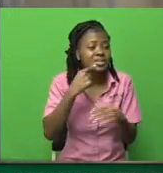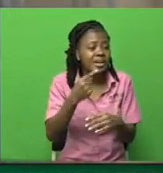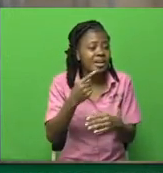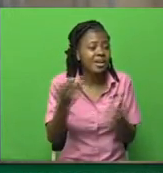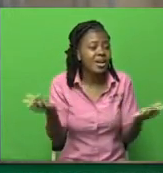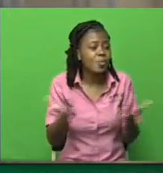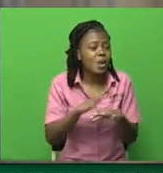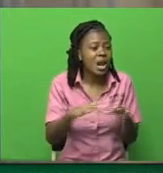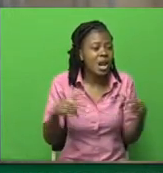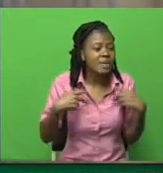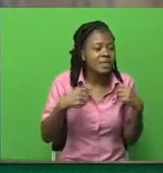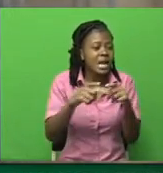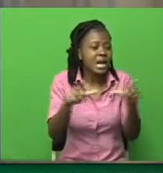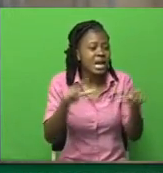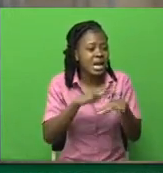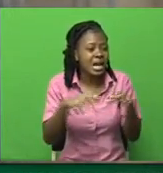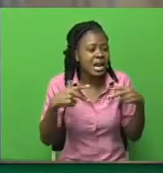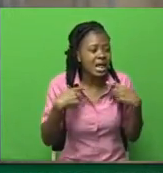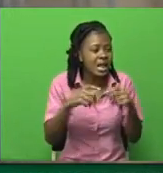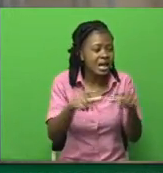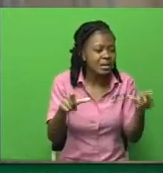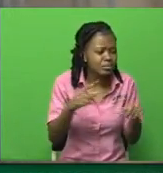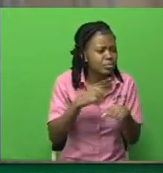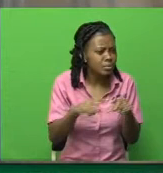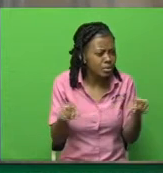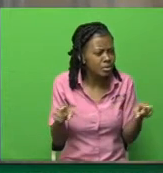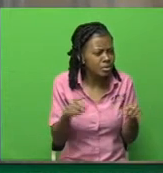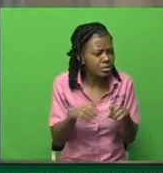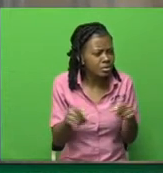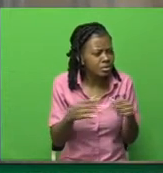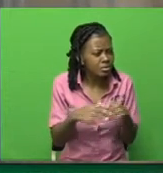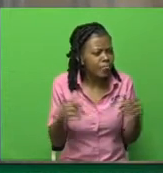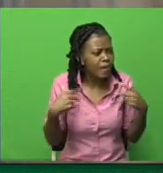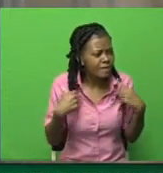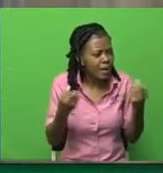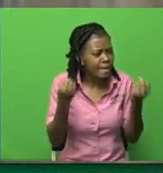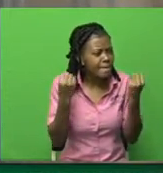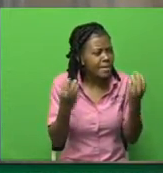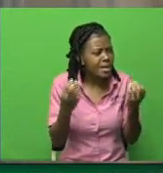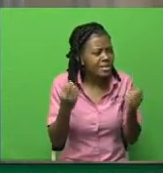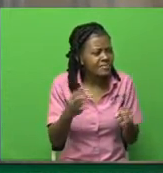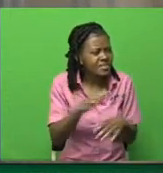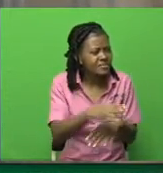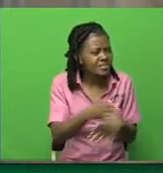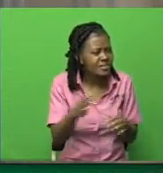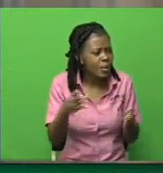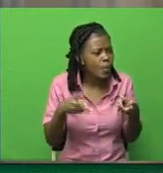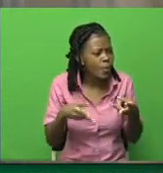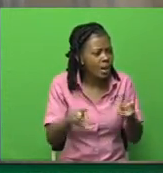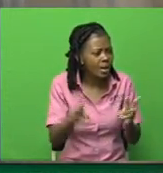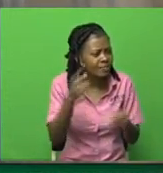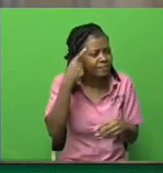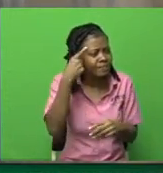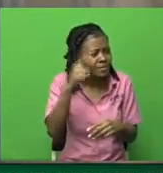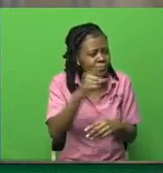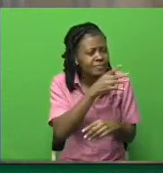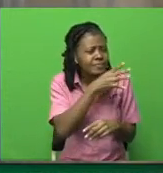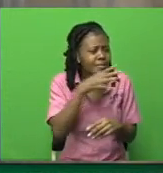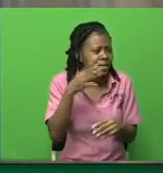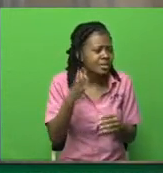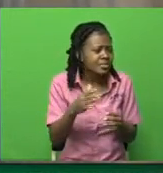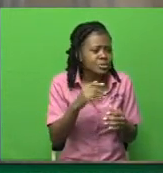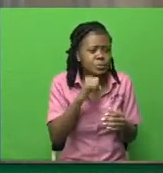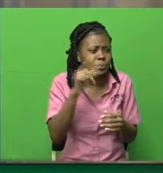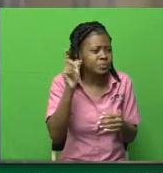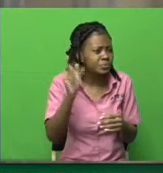understand given all the vertical ways of farming Road and can be done so many ways not everything is on flat tongue on him he has